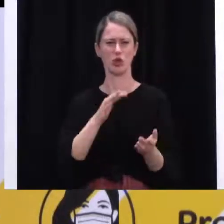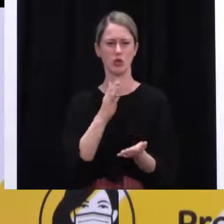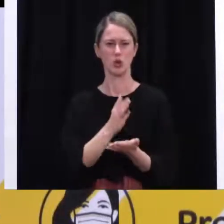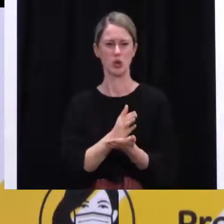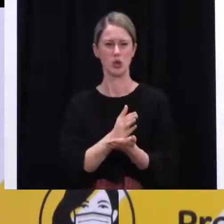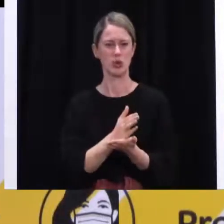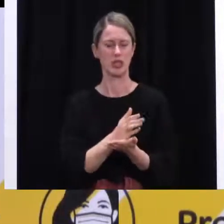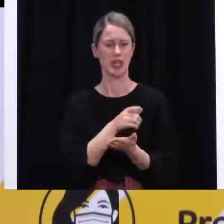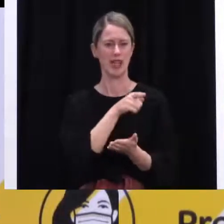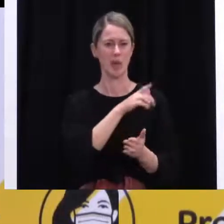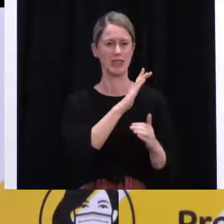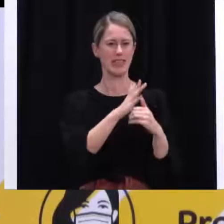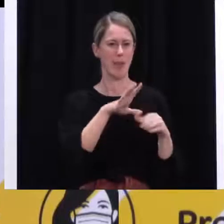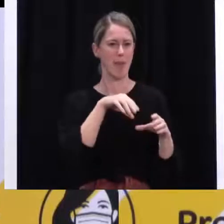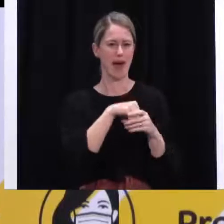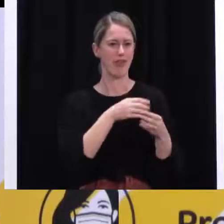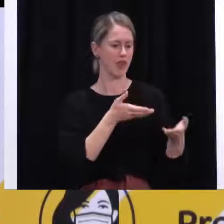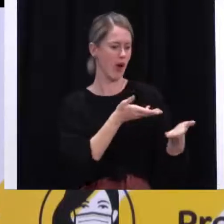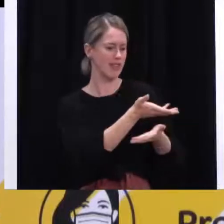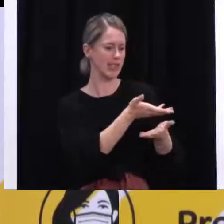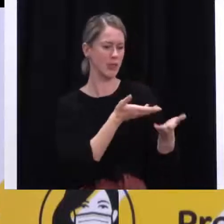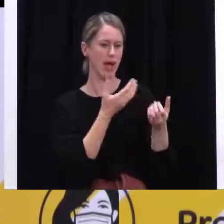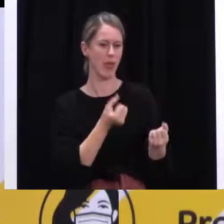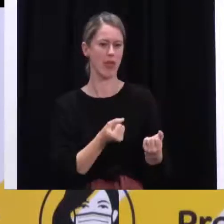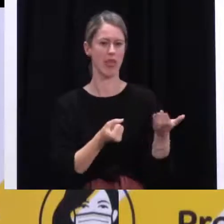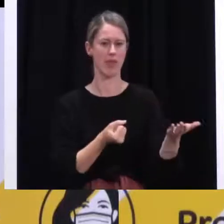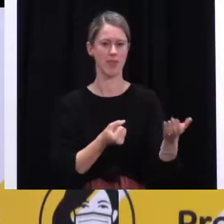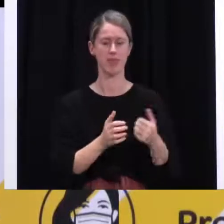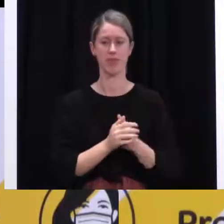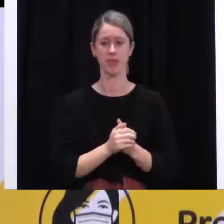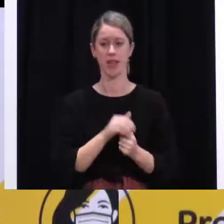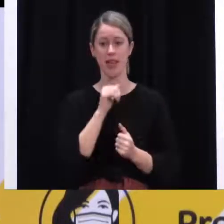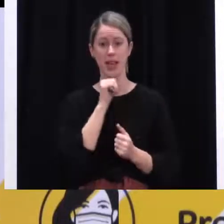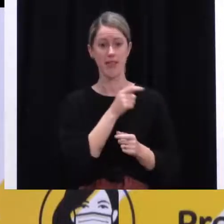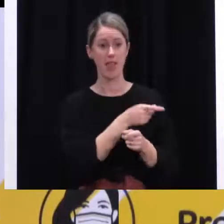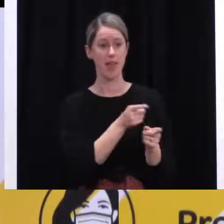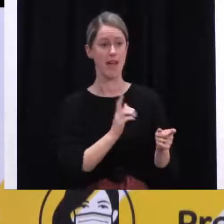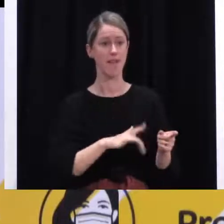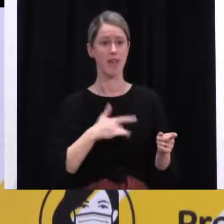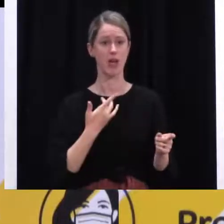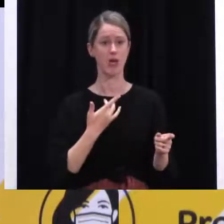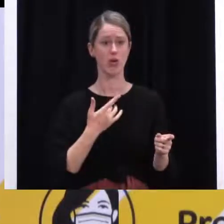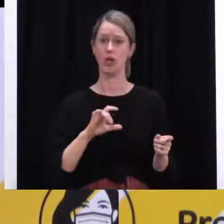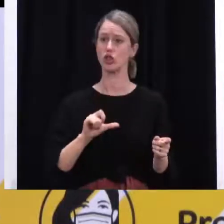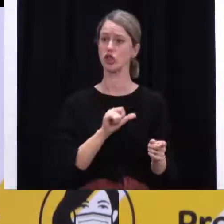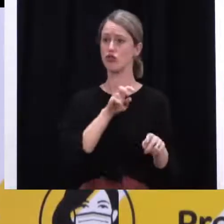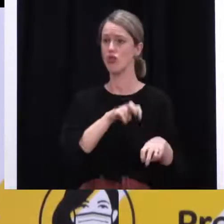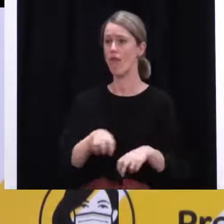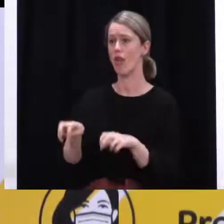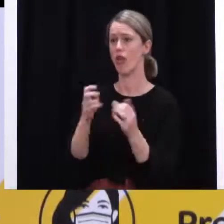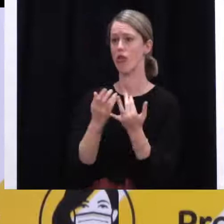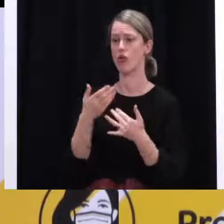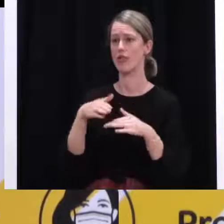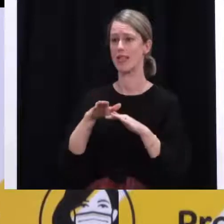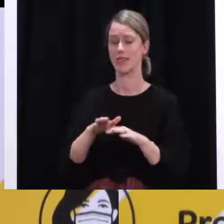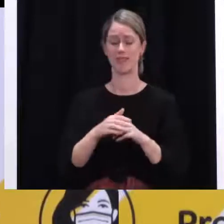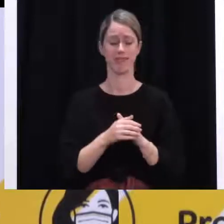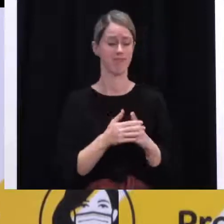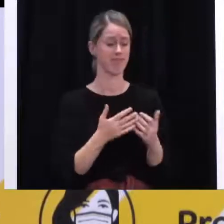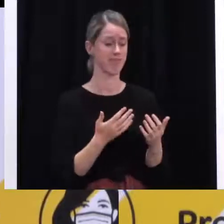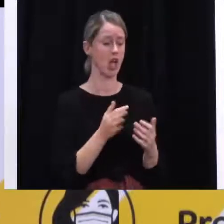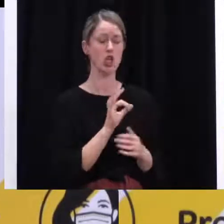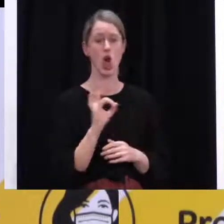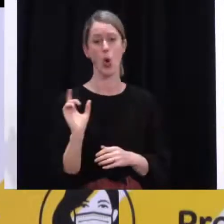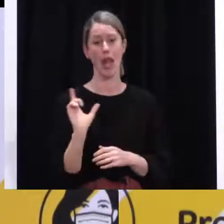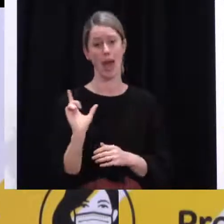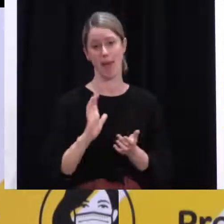That was never part of the conversations that we had with them. As to whether or not they feel that they should travel around the country, I would simply note that no Labour